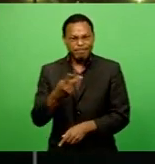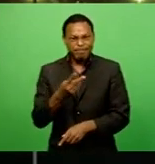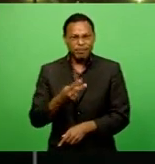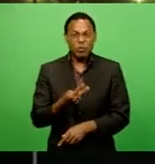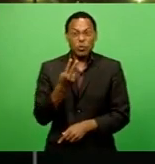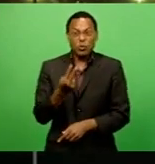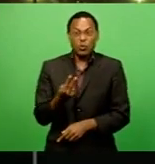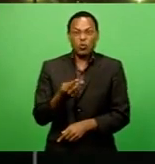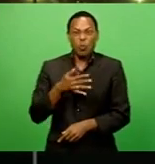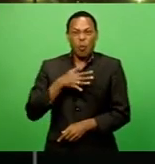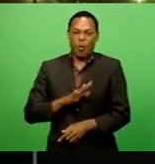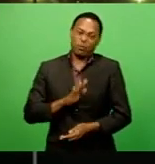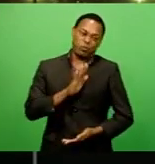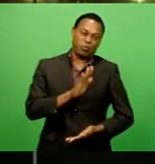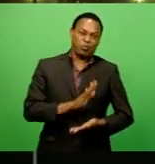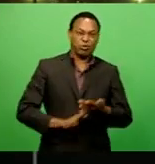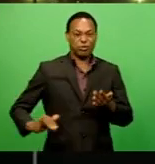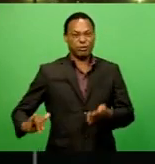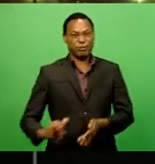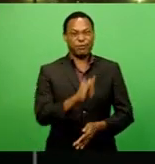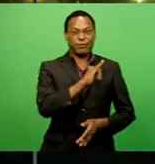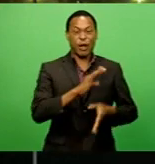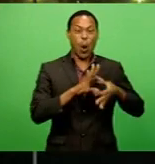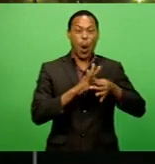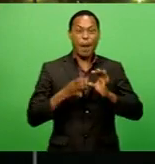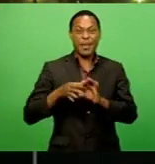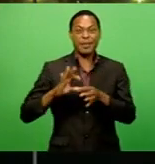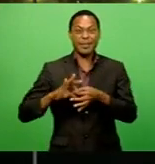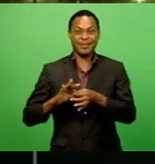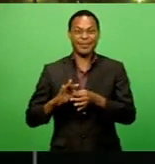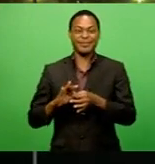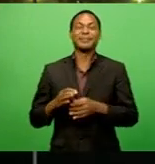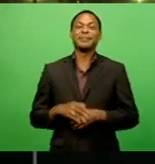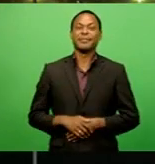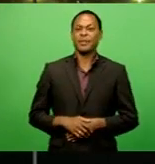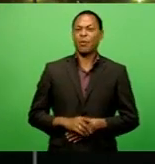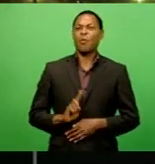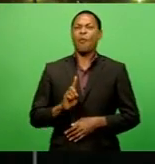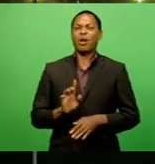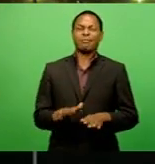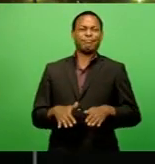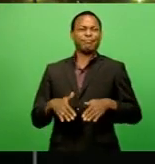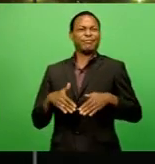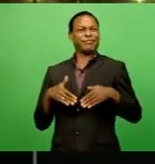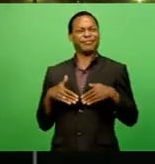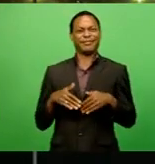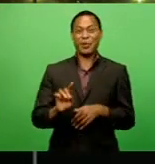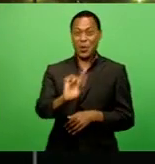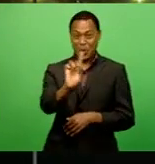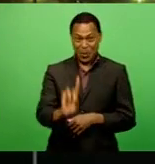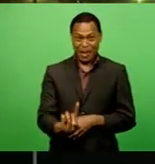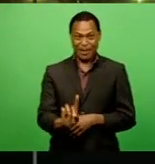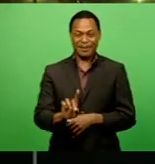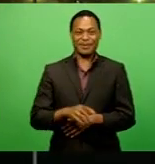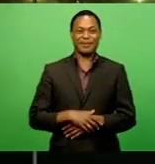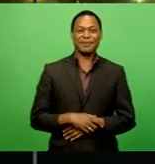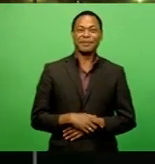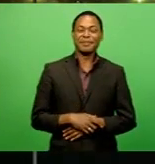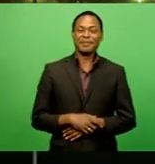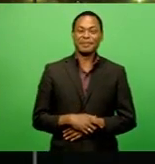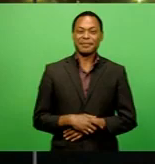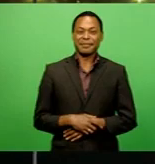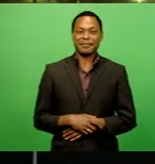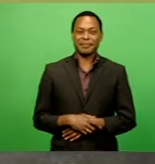ticket to the Tokyo Olympic Games, looked relaxed in Athletics Fiji's first competition of the year. Aquila Dama with the